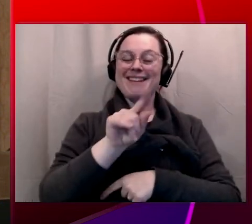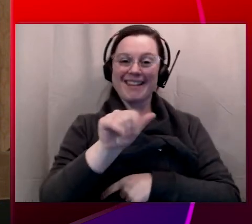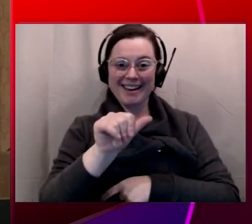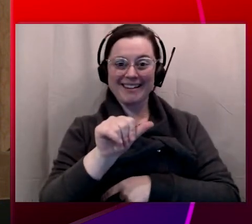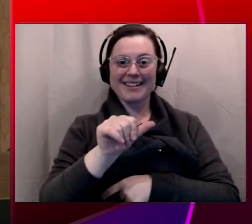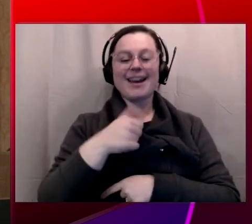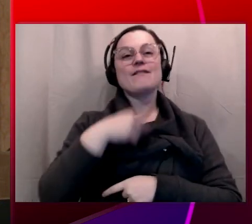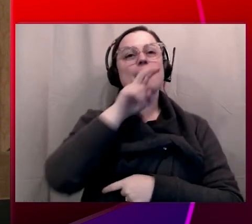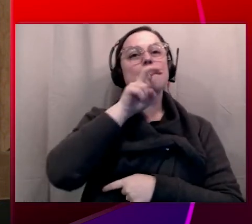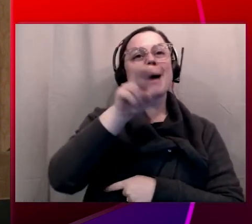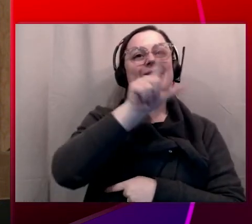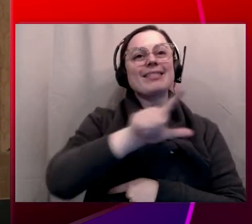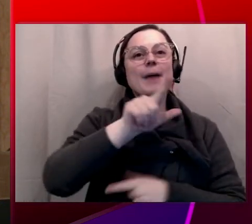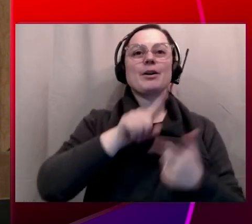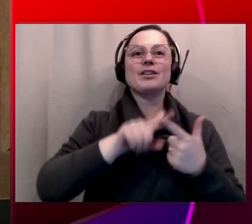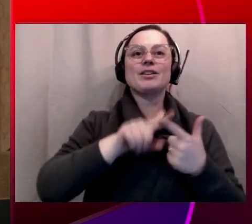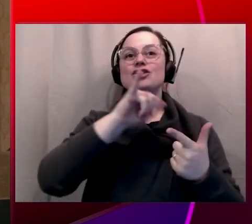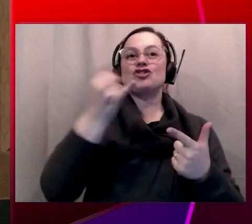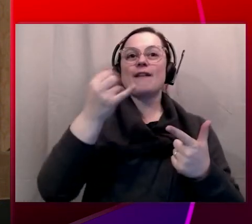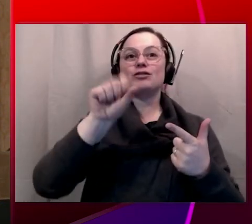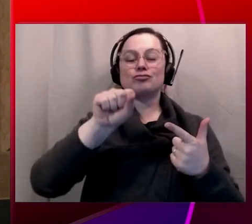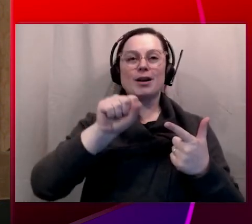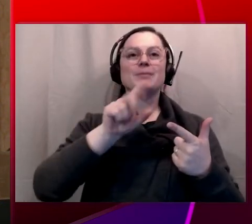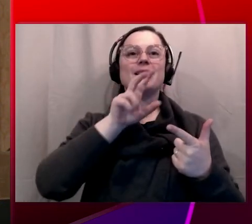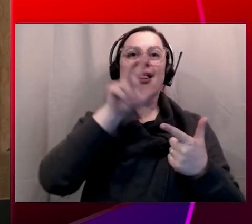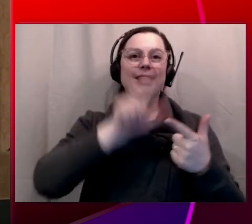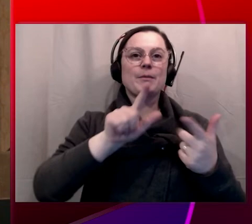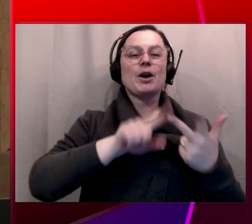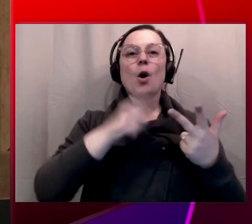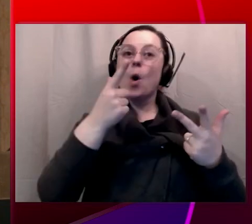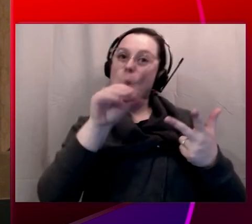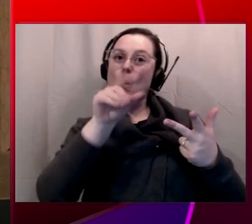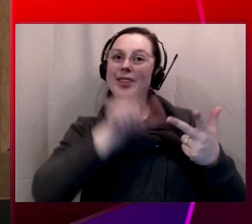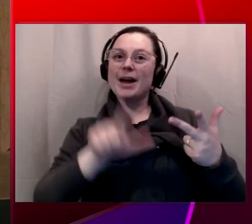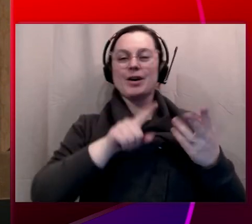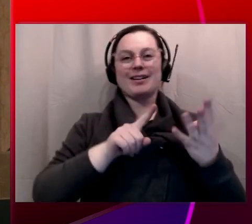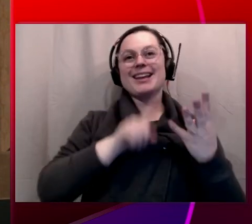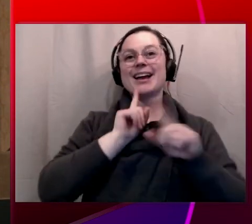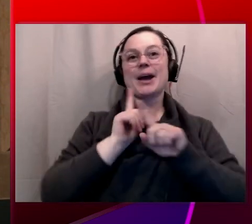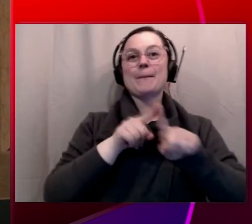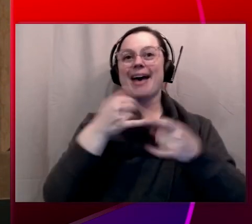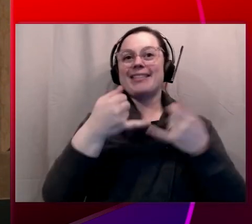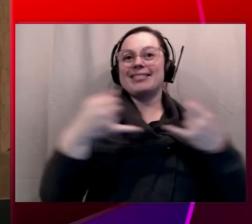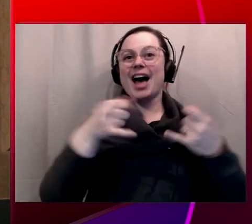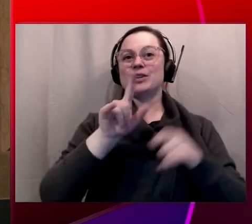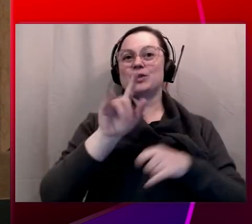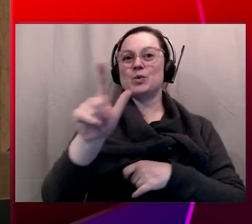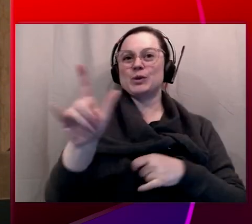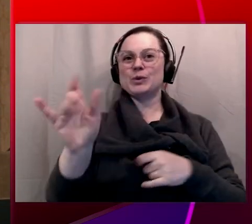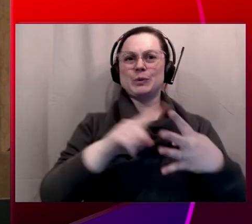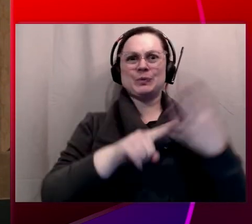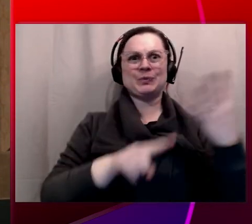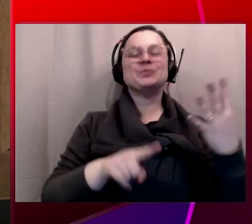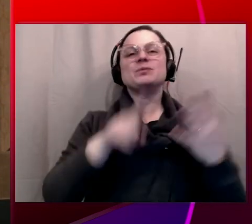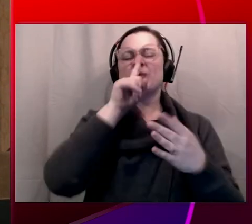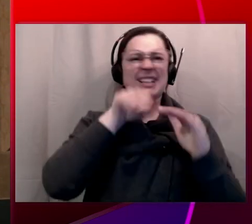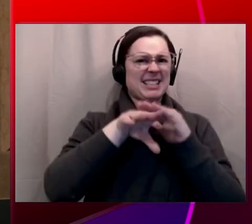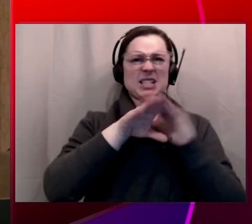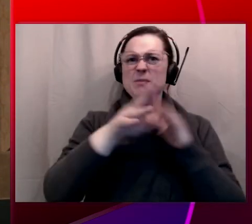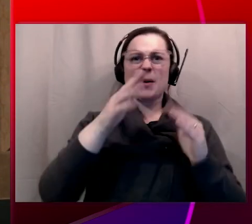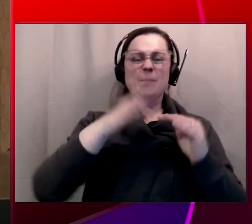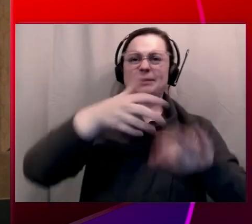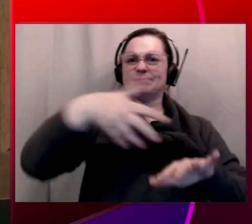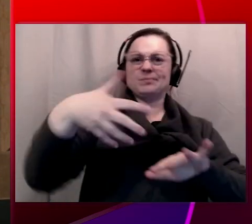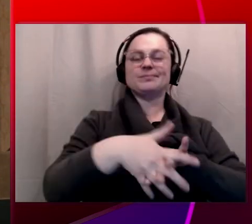Python libraries, JavaScript libraries, Go libraries, and we have a command line tool as well. So it's very accessible. You can build it directly into your applications.